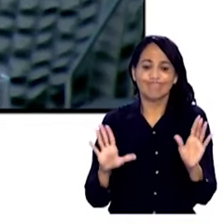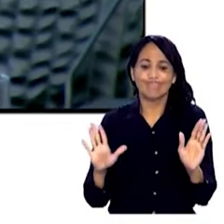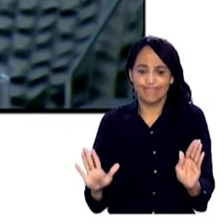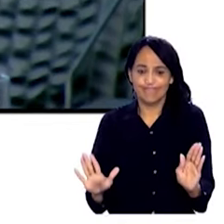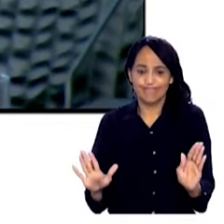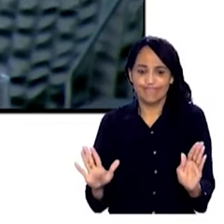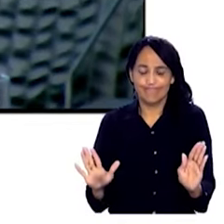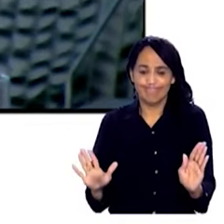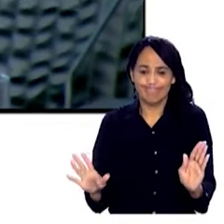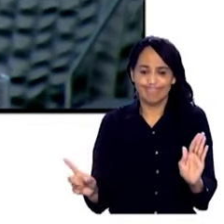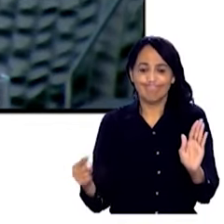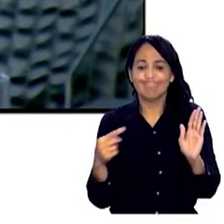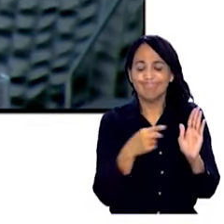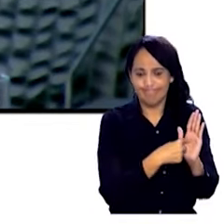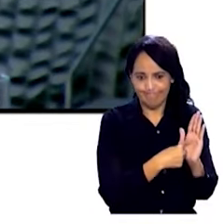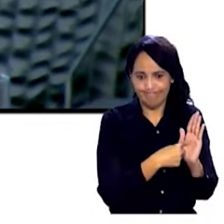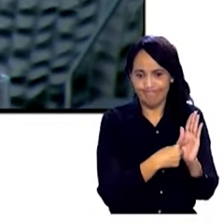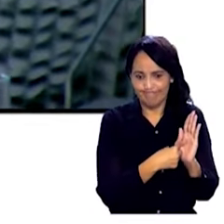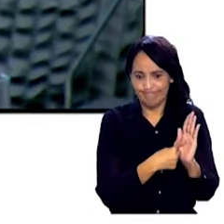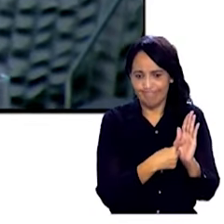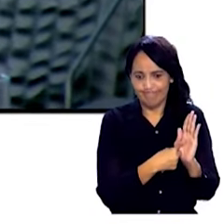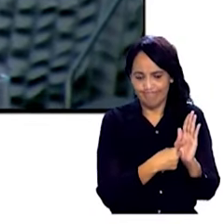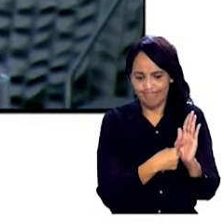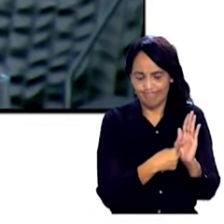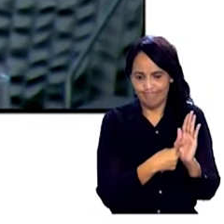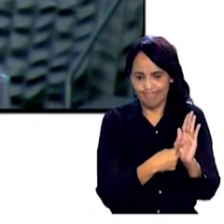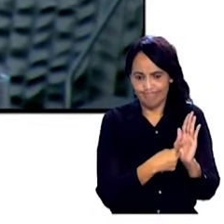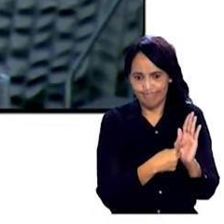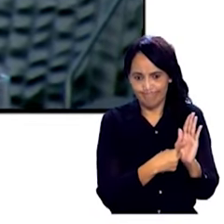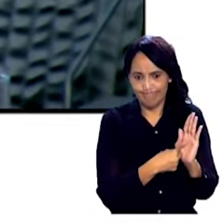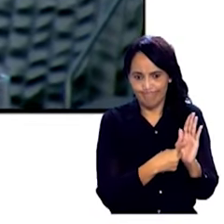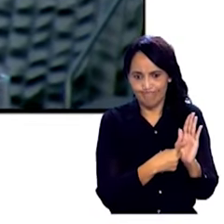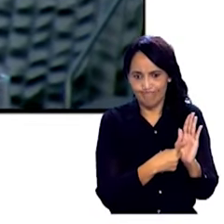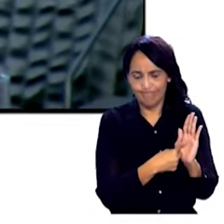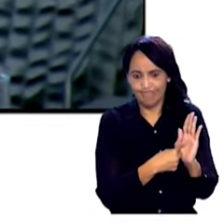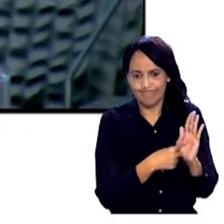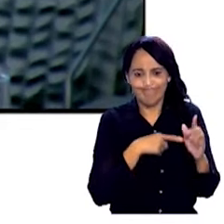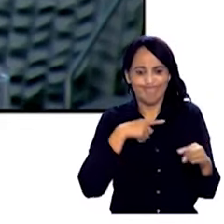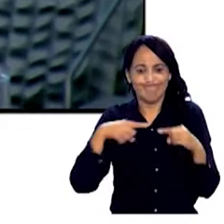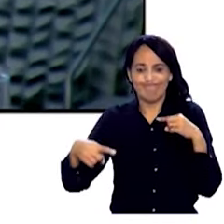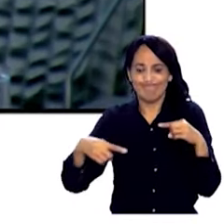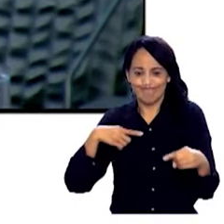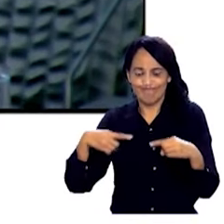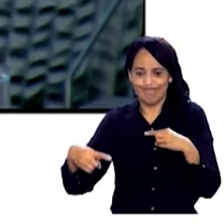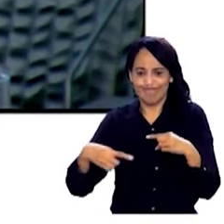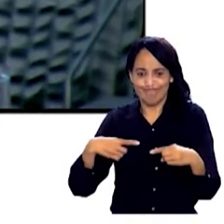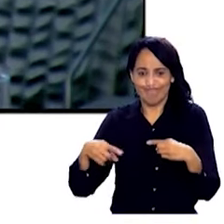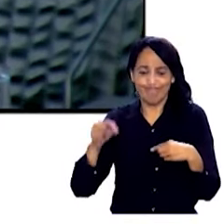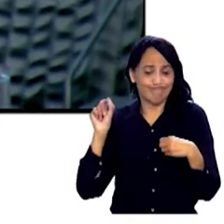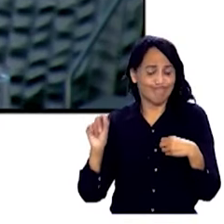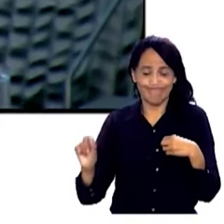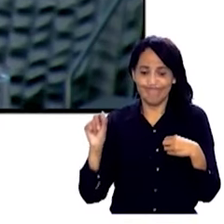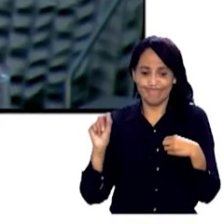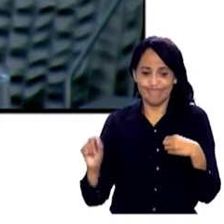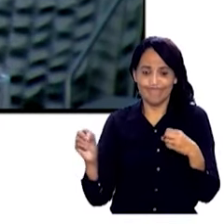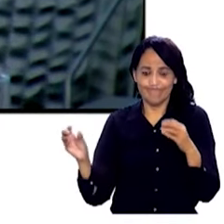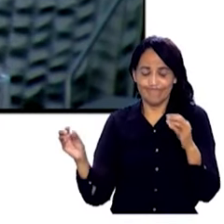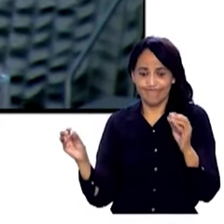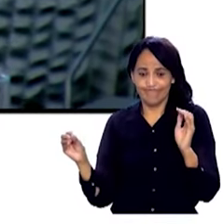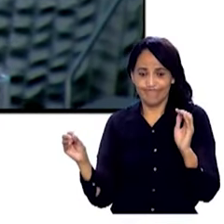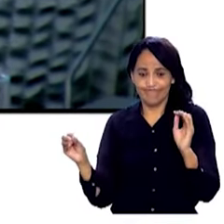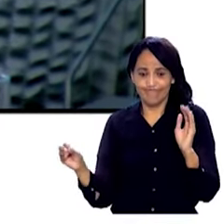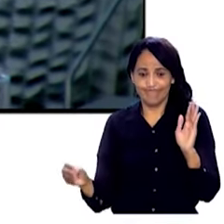shifted the political of the Supreme Court has firmly tethered the appointment process and the cour